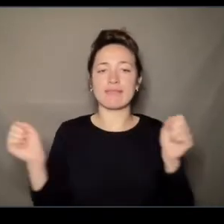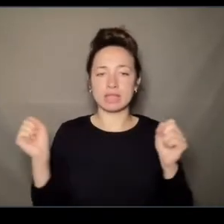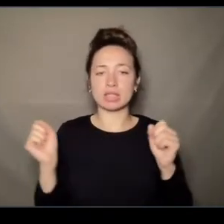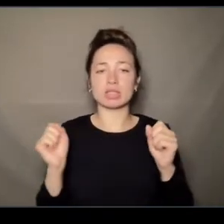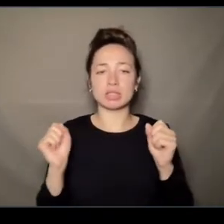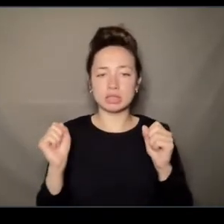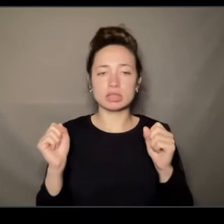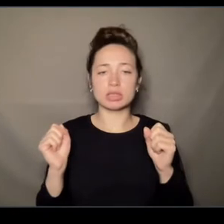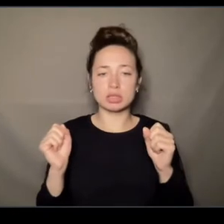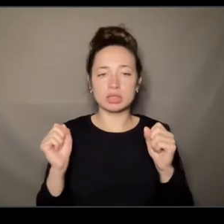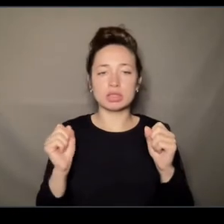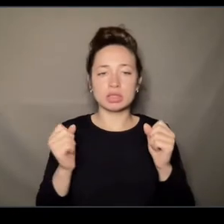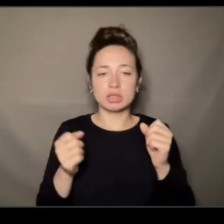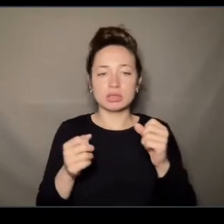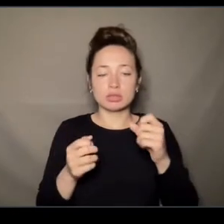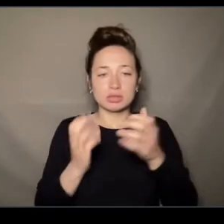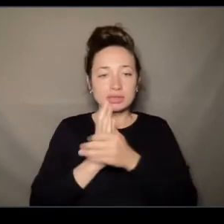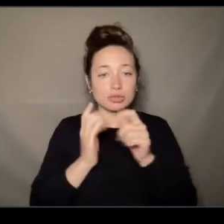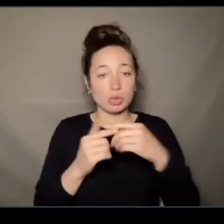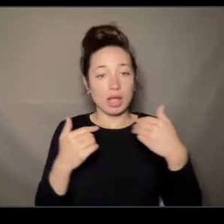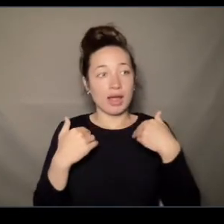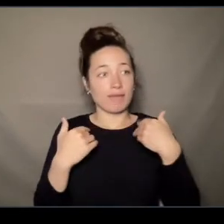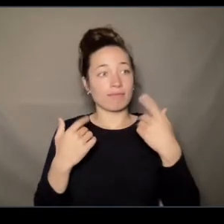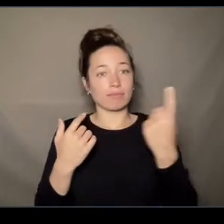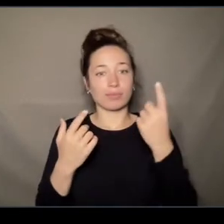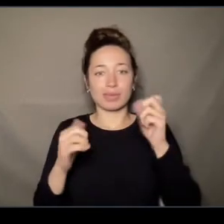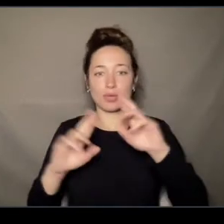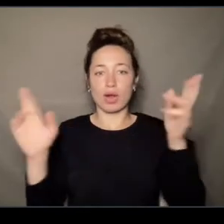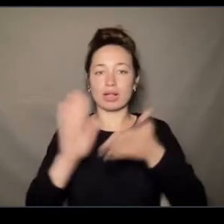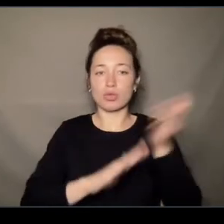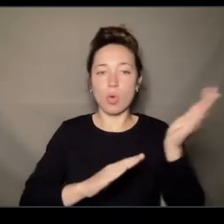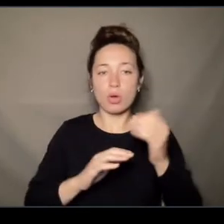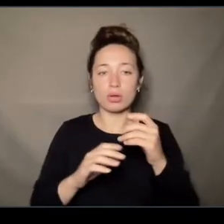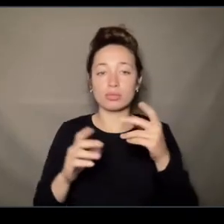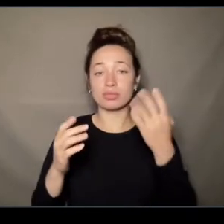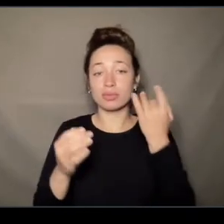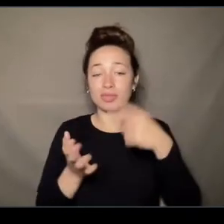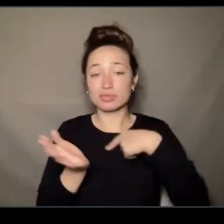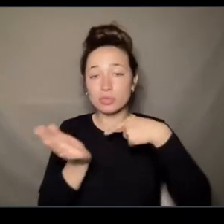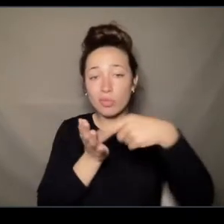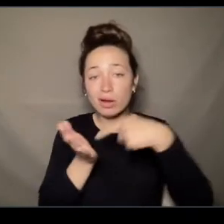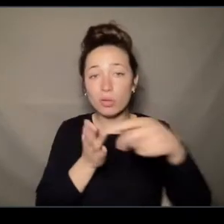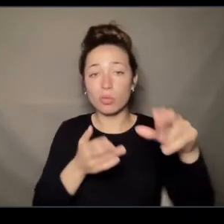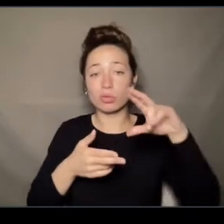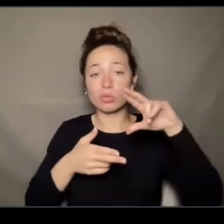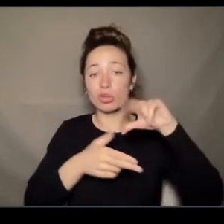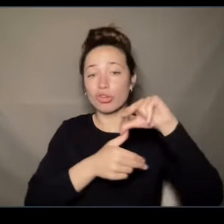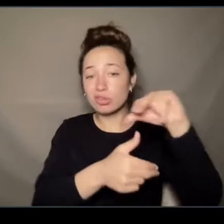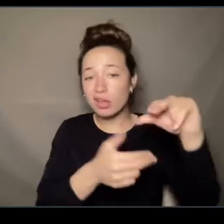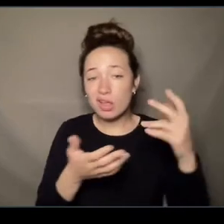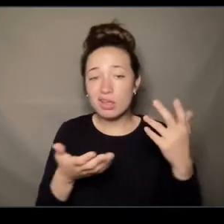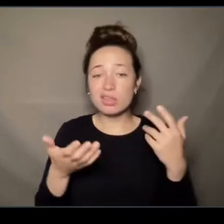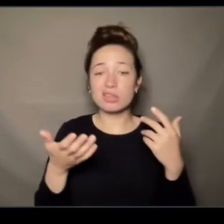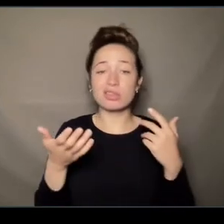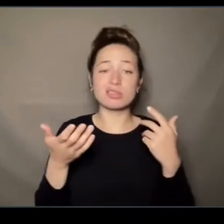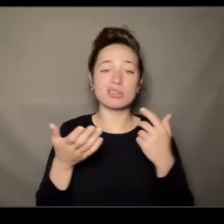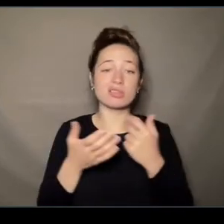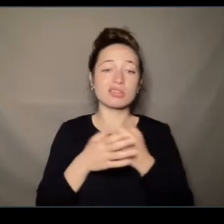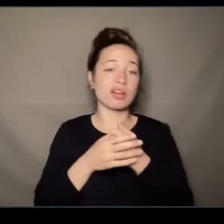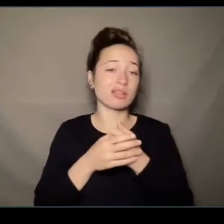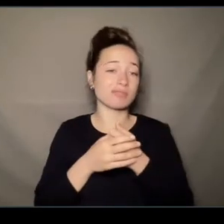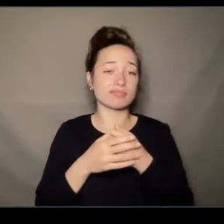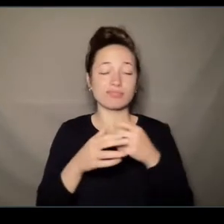really life-saving skills to be able to know where to go. And in places where you have tornadoes and hurricanes